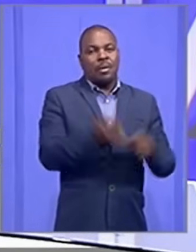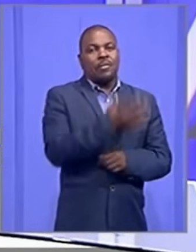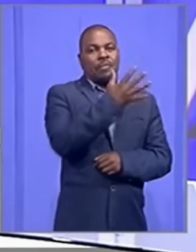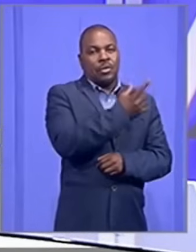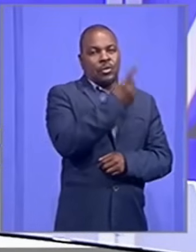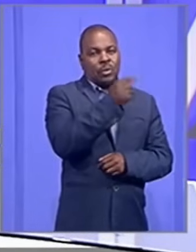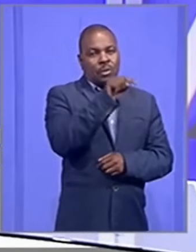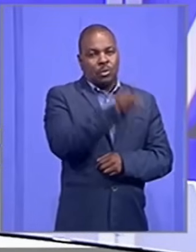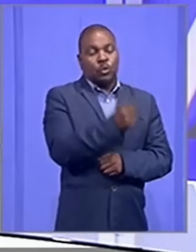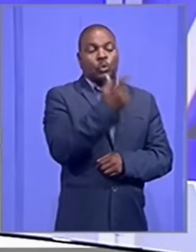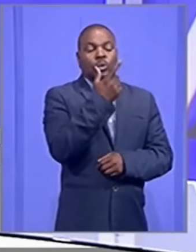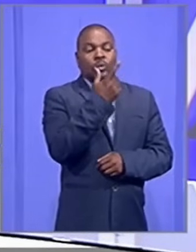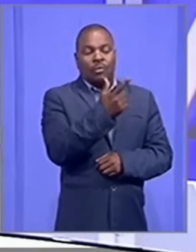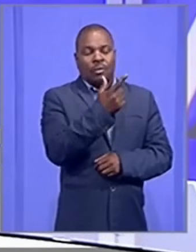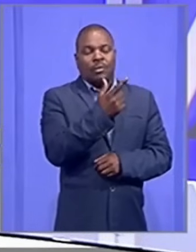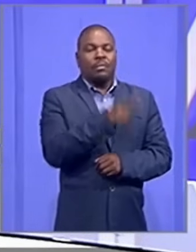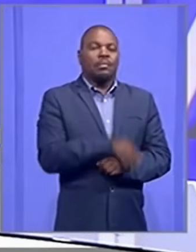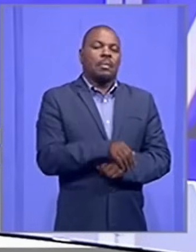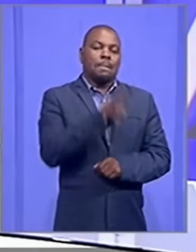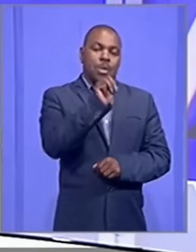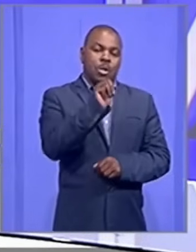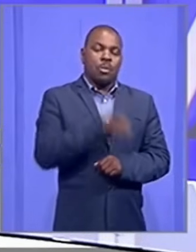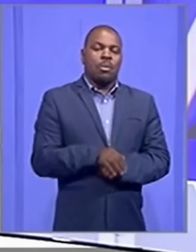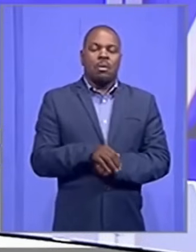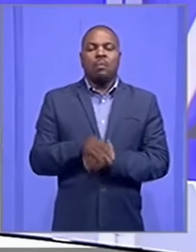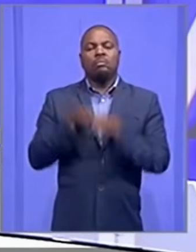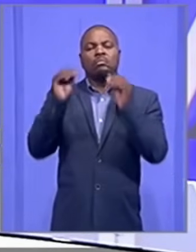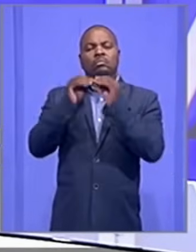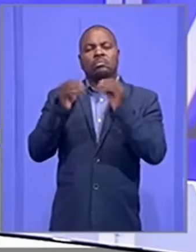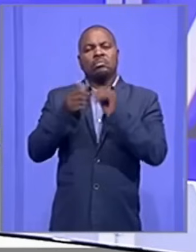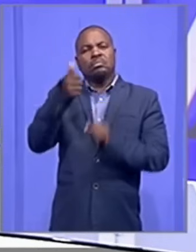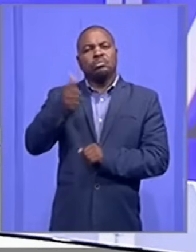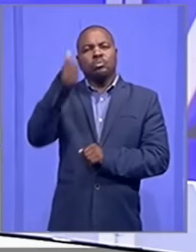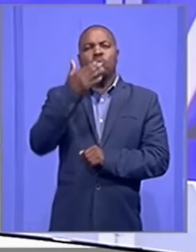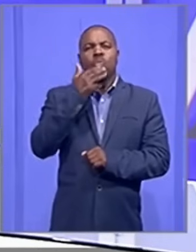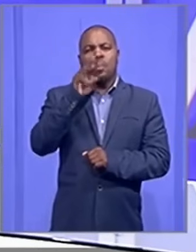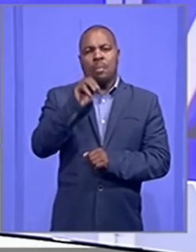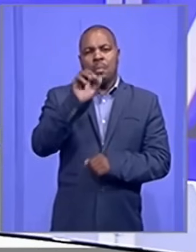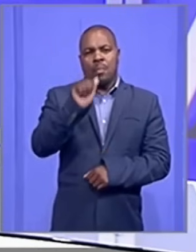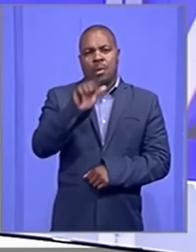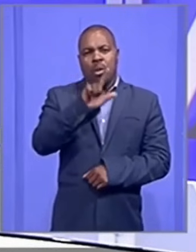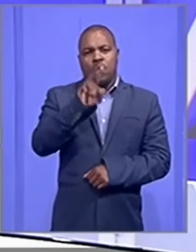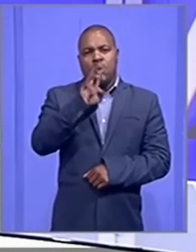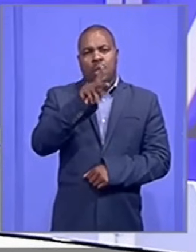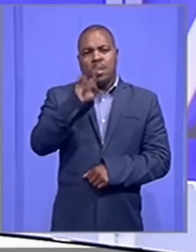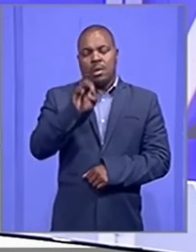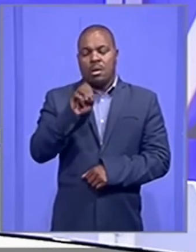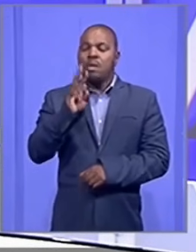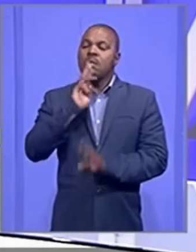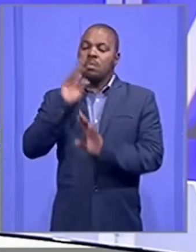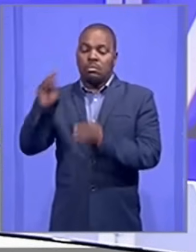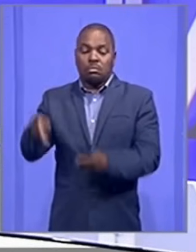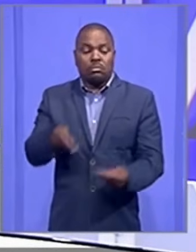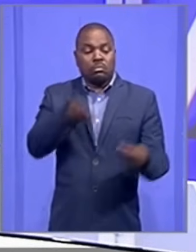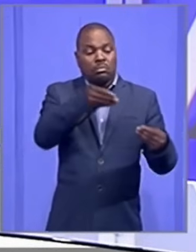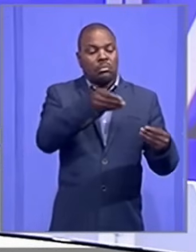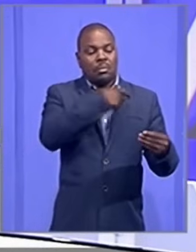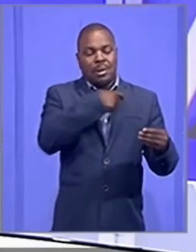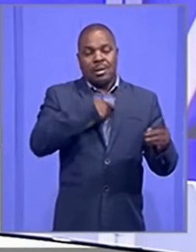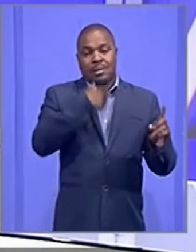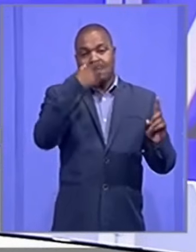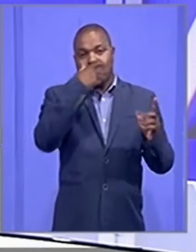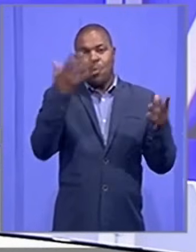ka 2011. Radipalopalo Pharephare Risenga Maluleke o neetše moporesidente Cyril Ramaphosa pego